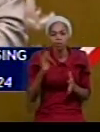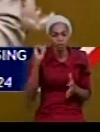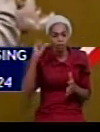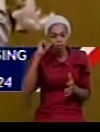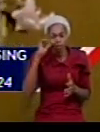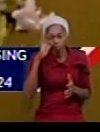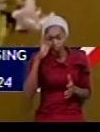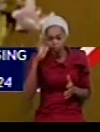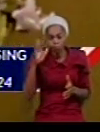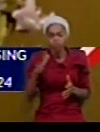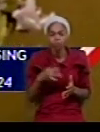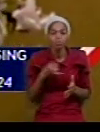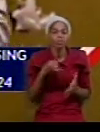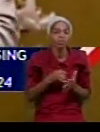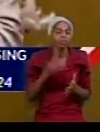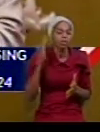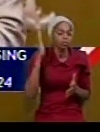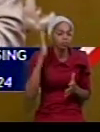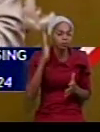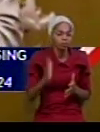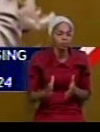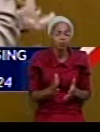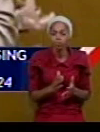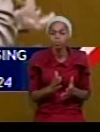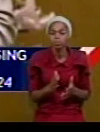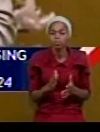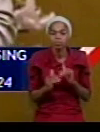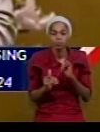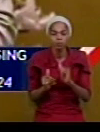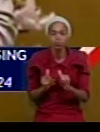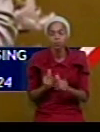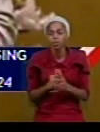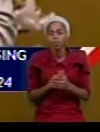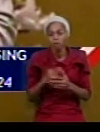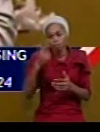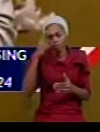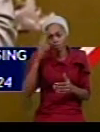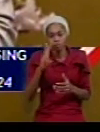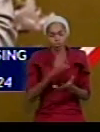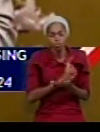purifying 66 days. And when the days of her purifying are fulfilled,